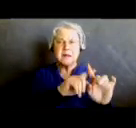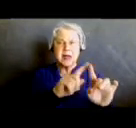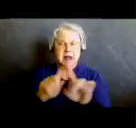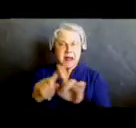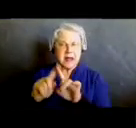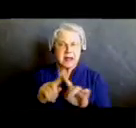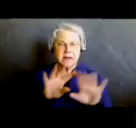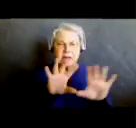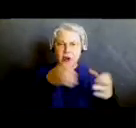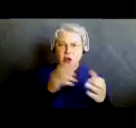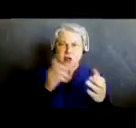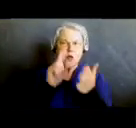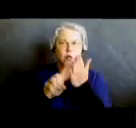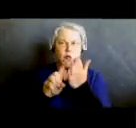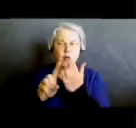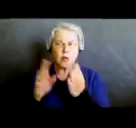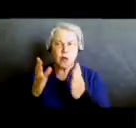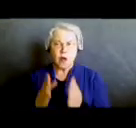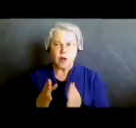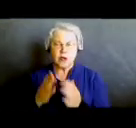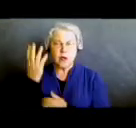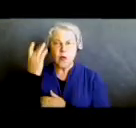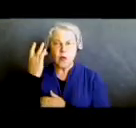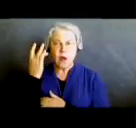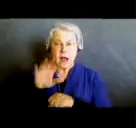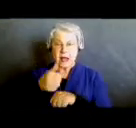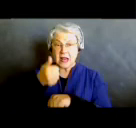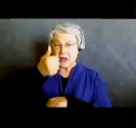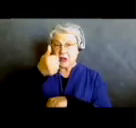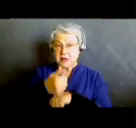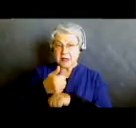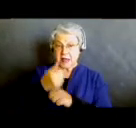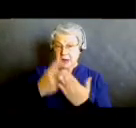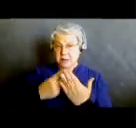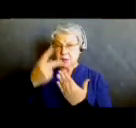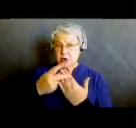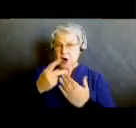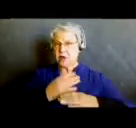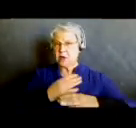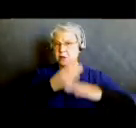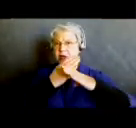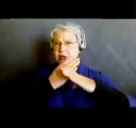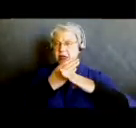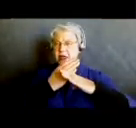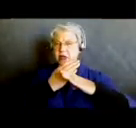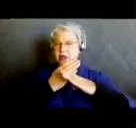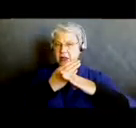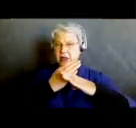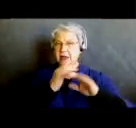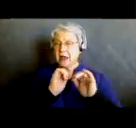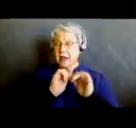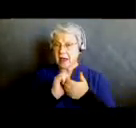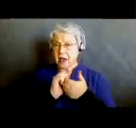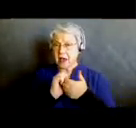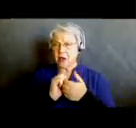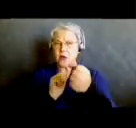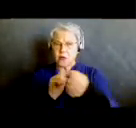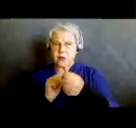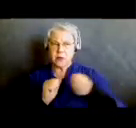certainly researchers because of instituting the program of prevention through deterrence, a policy that